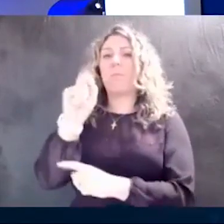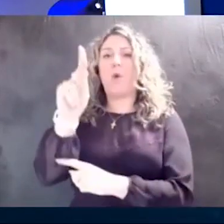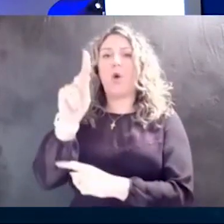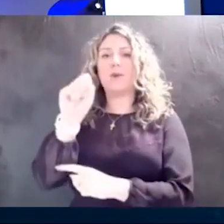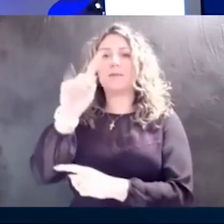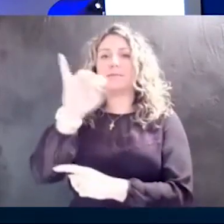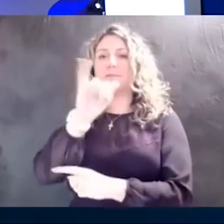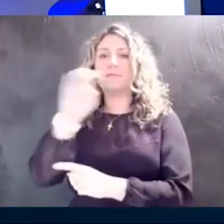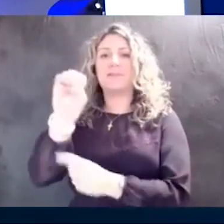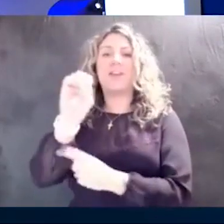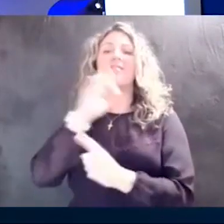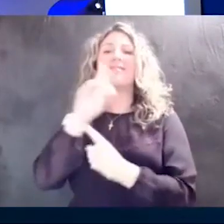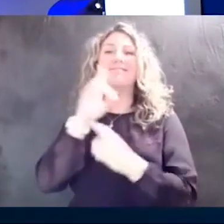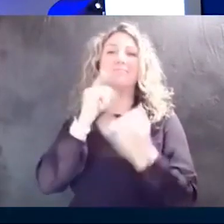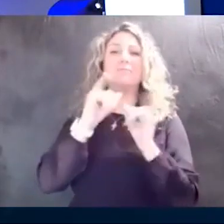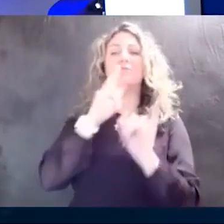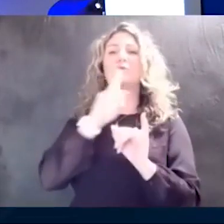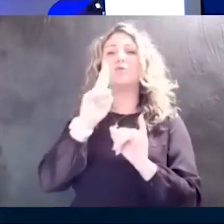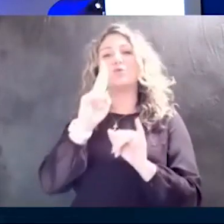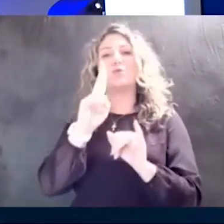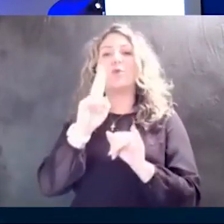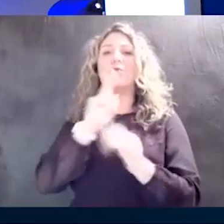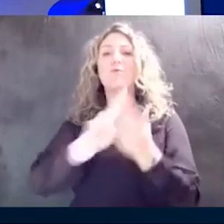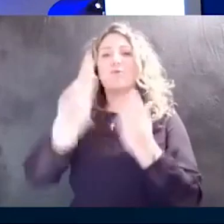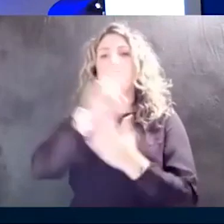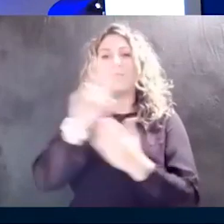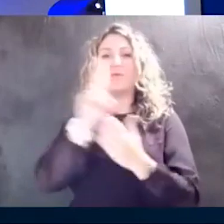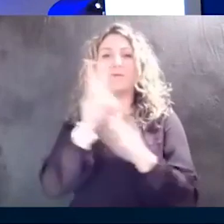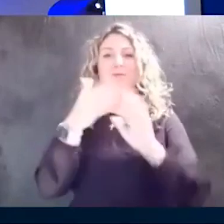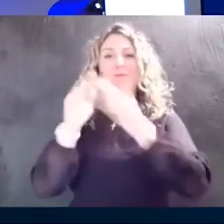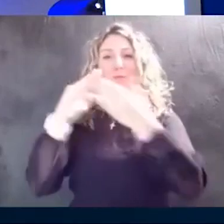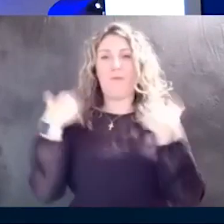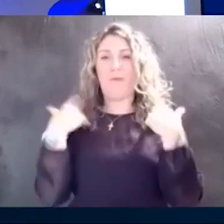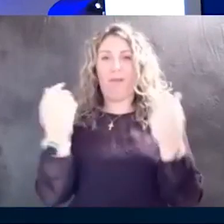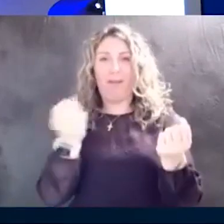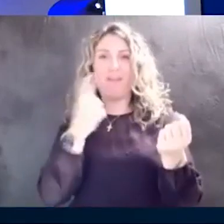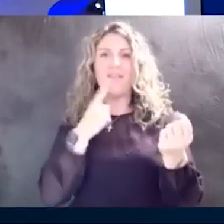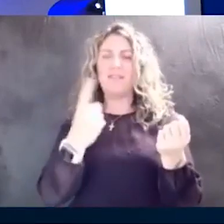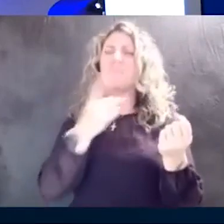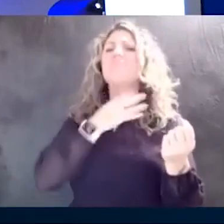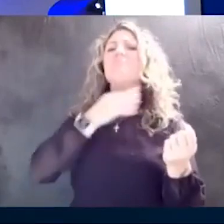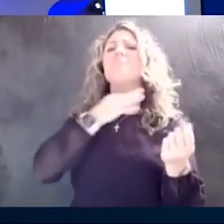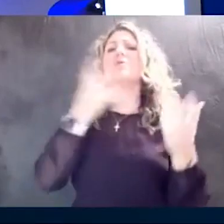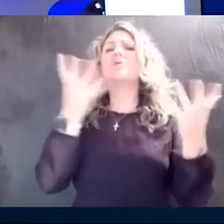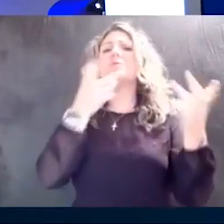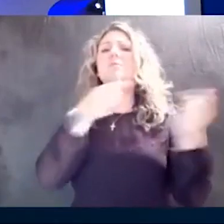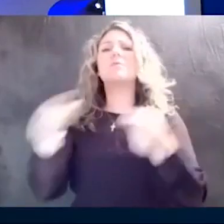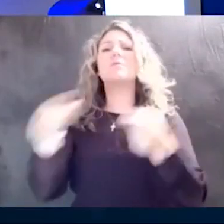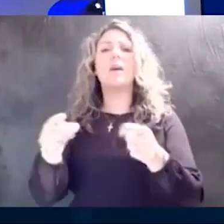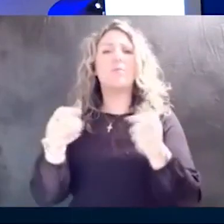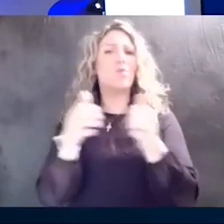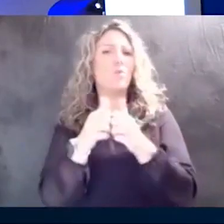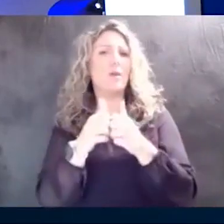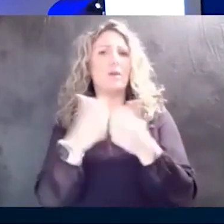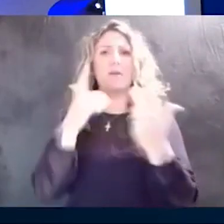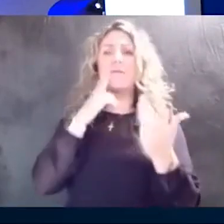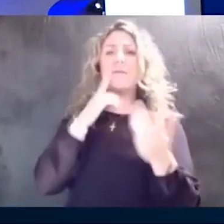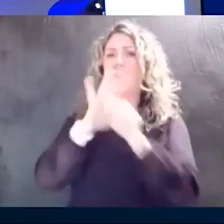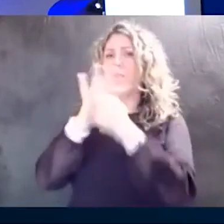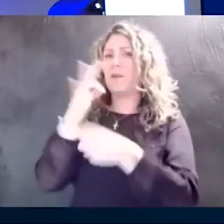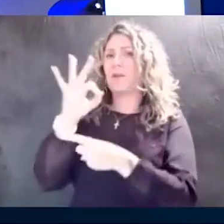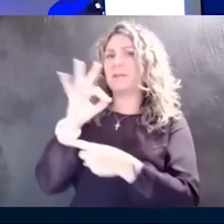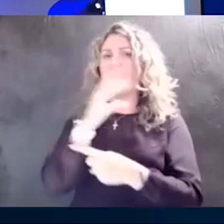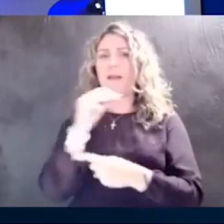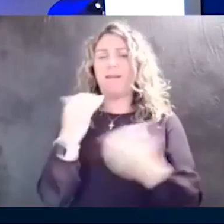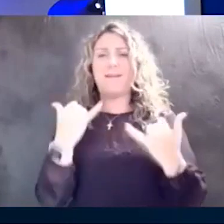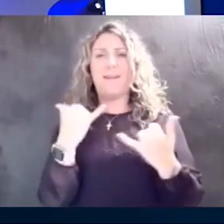we're so anxious to hear how they are doing with COVID-19 patients since the Delta virus has arrived. But first, Amanda,